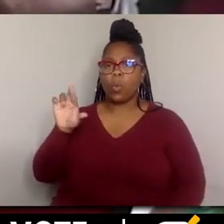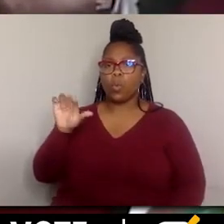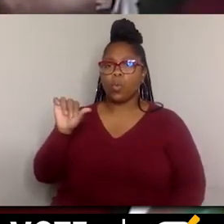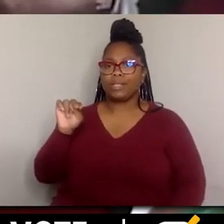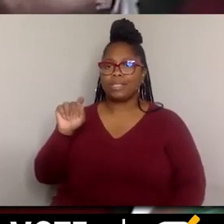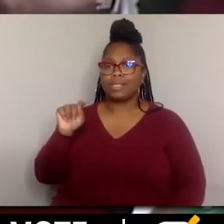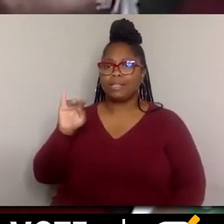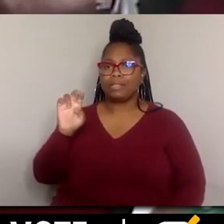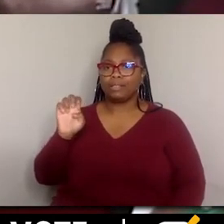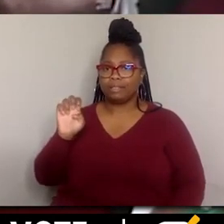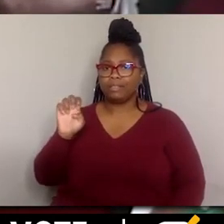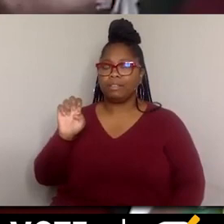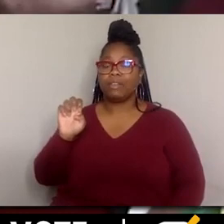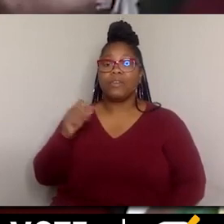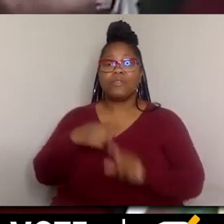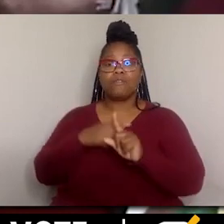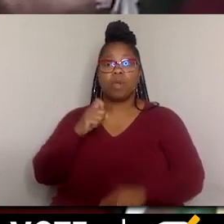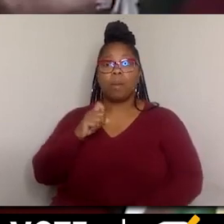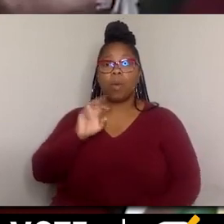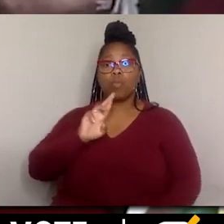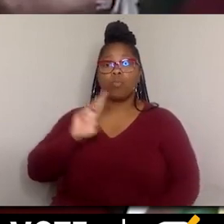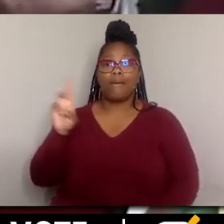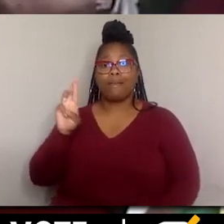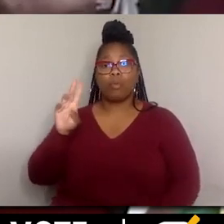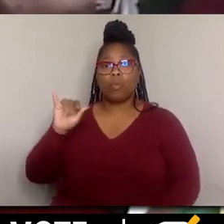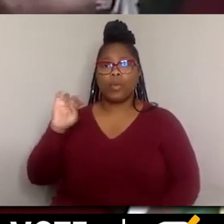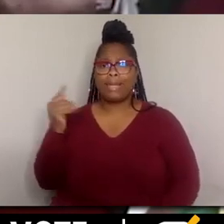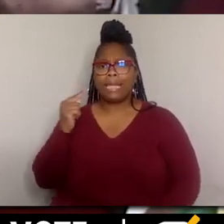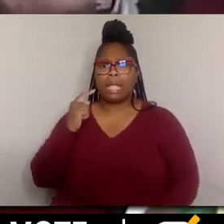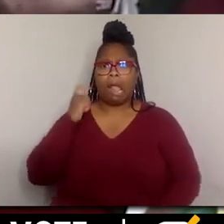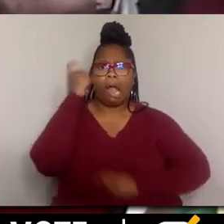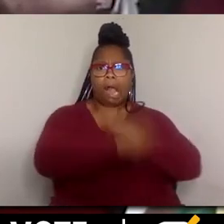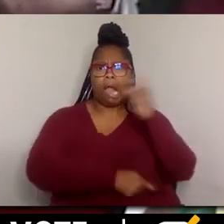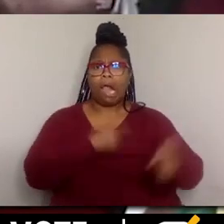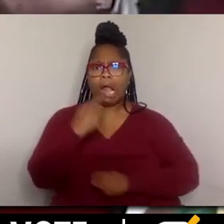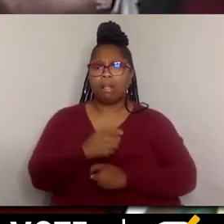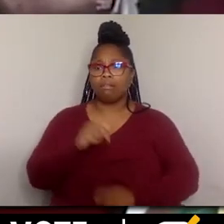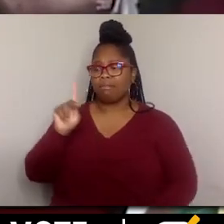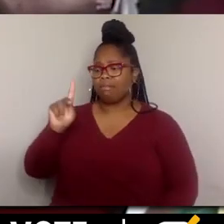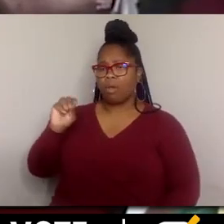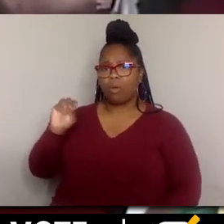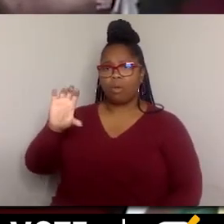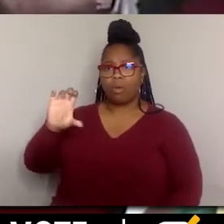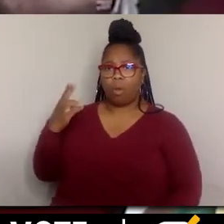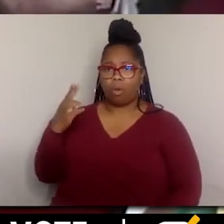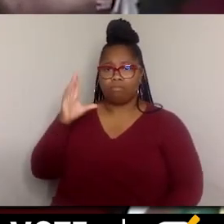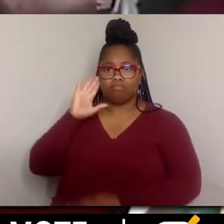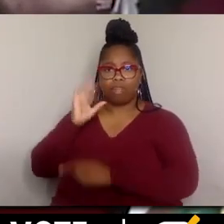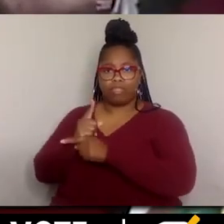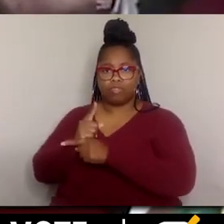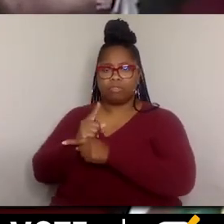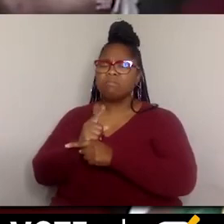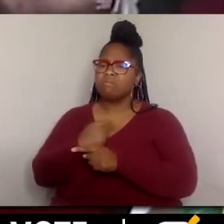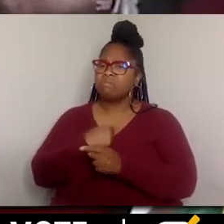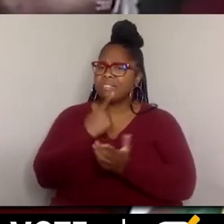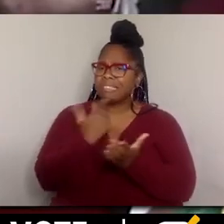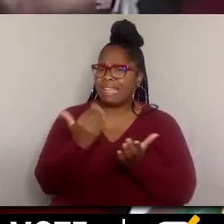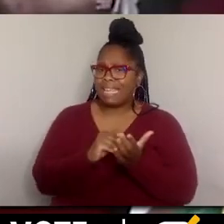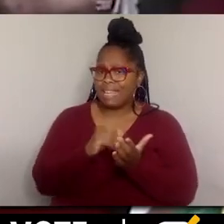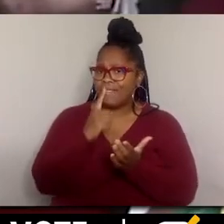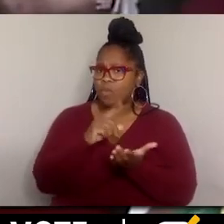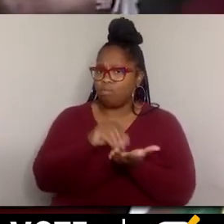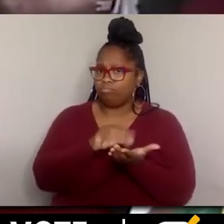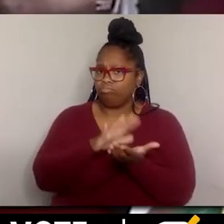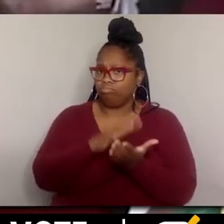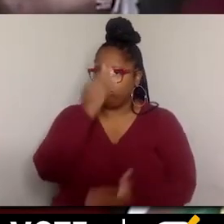donors like the Koch brothers. Let me say this again for the record. We want nothing more